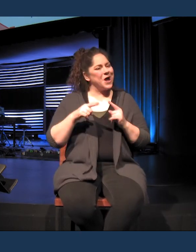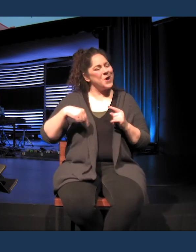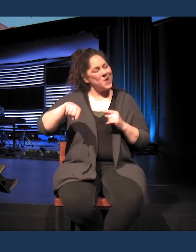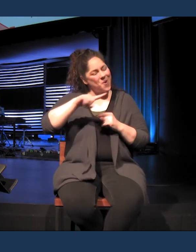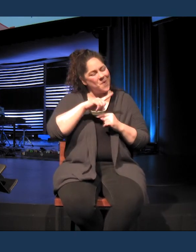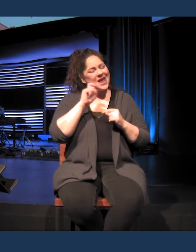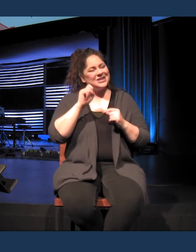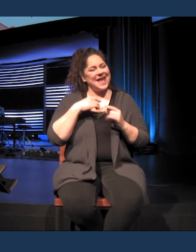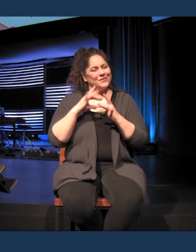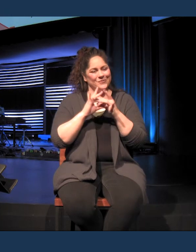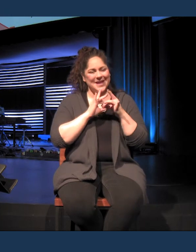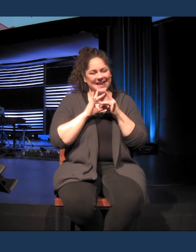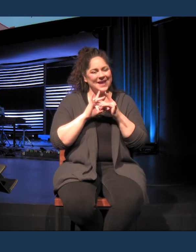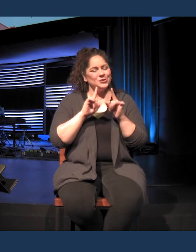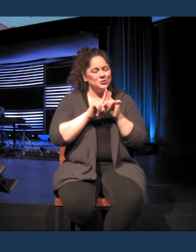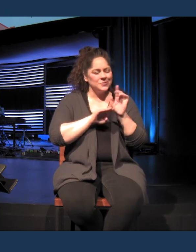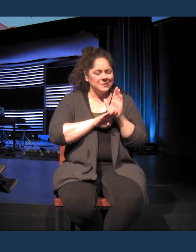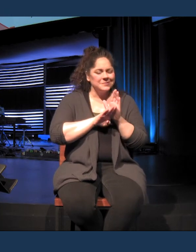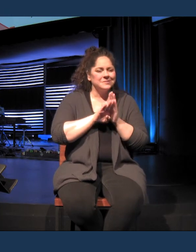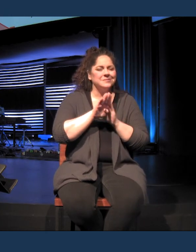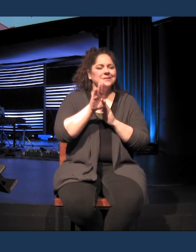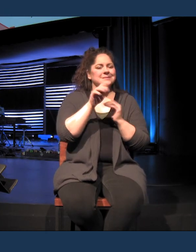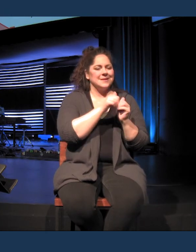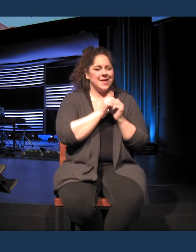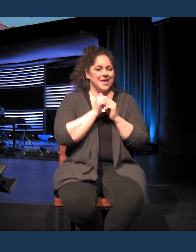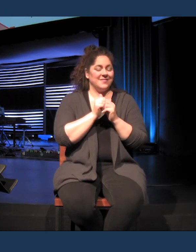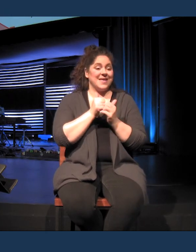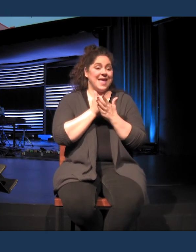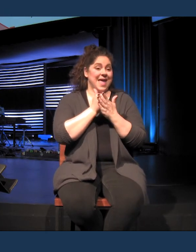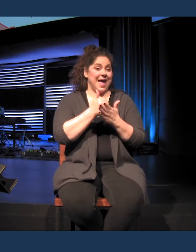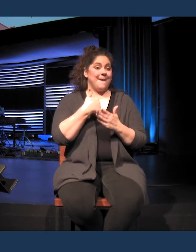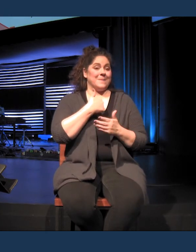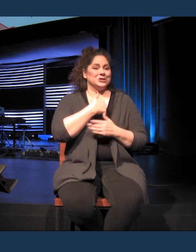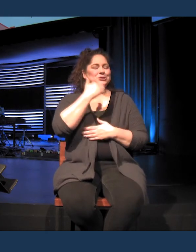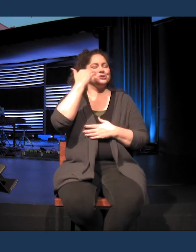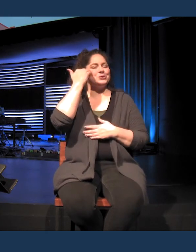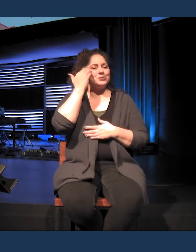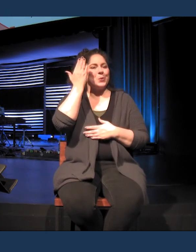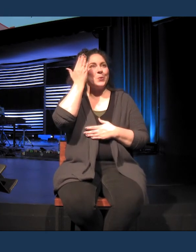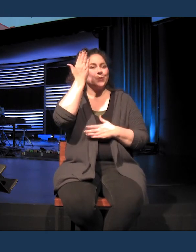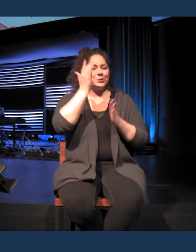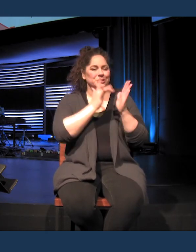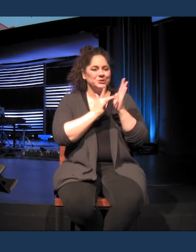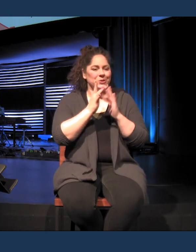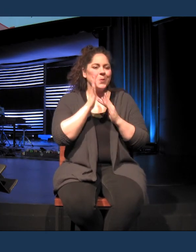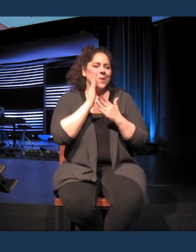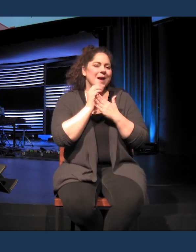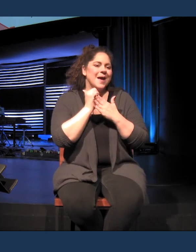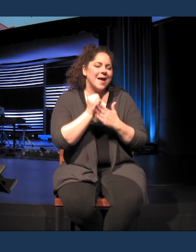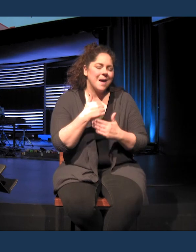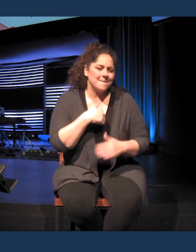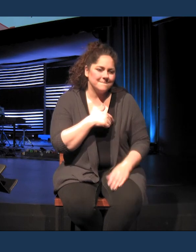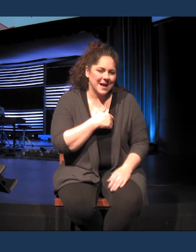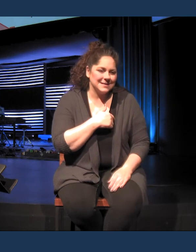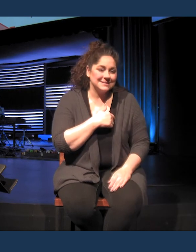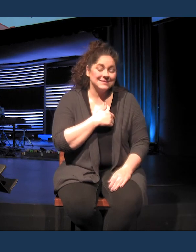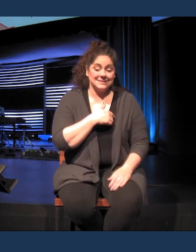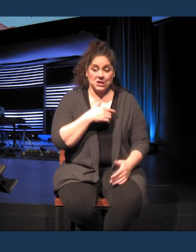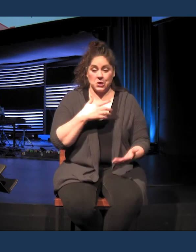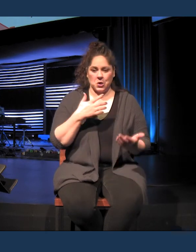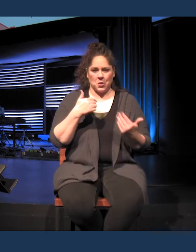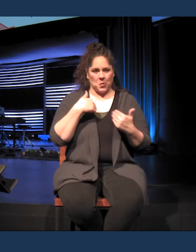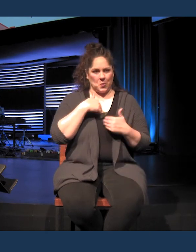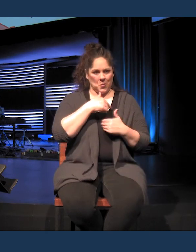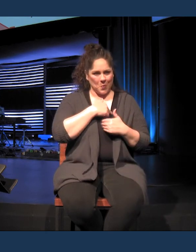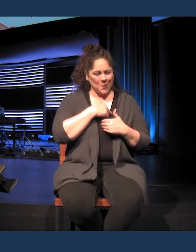So growing together, it helps us know Jesus, and knowing Jesus will help us grow together. We've been designed to